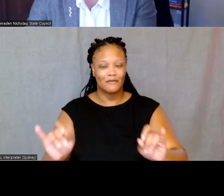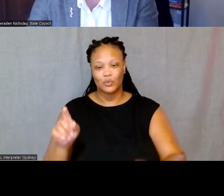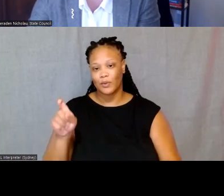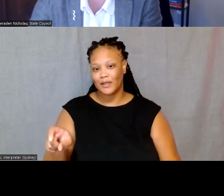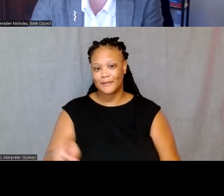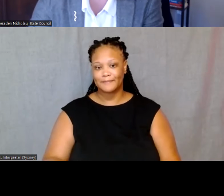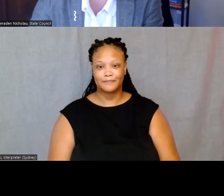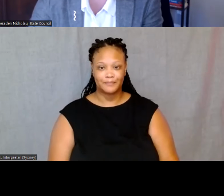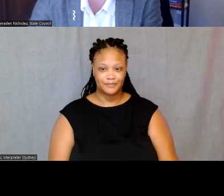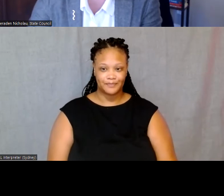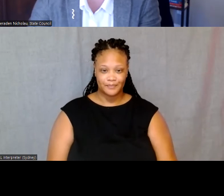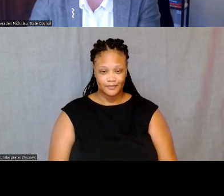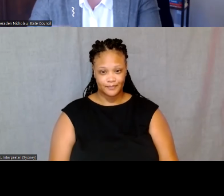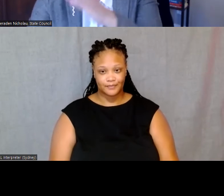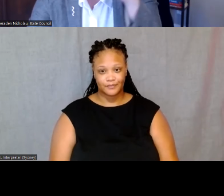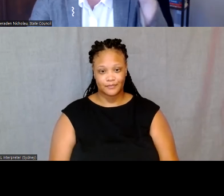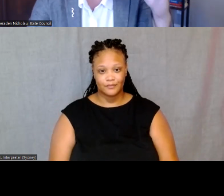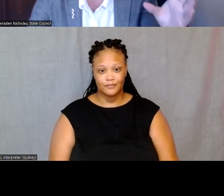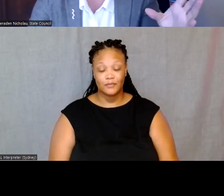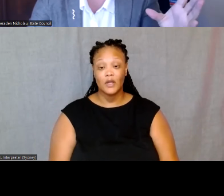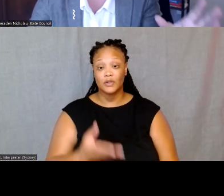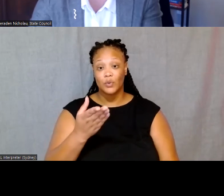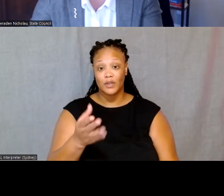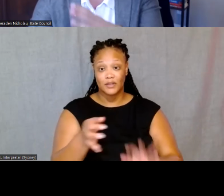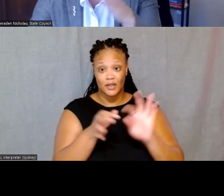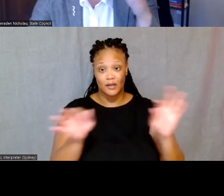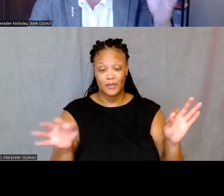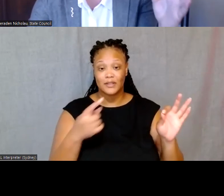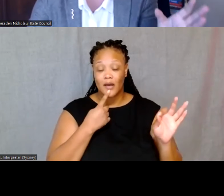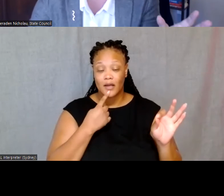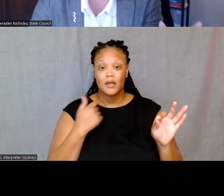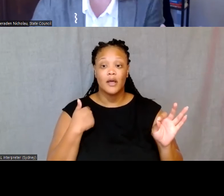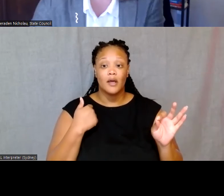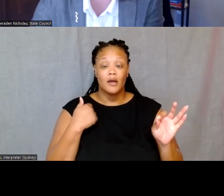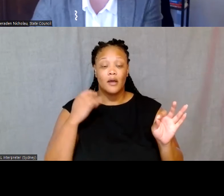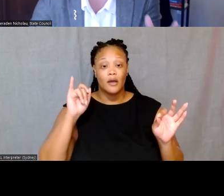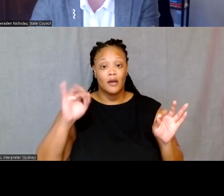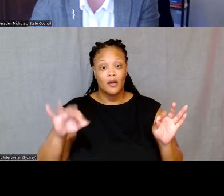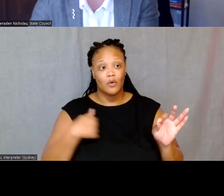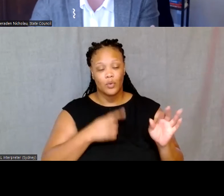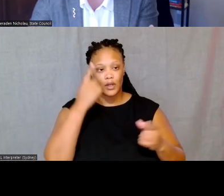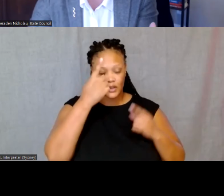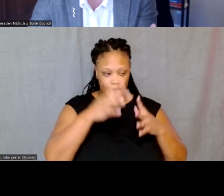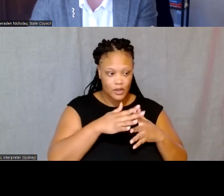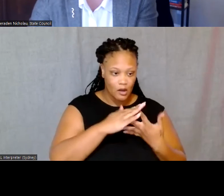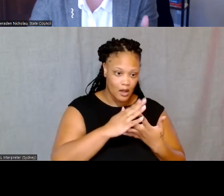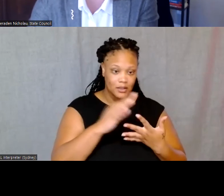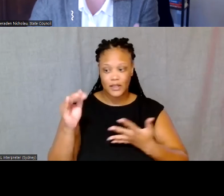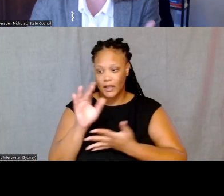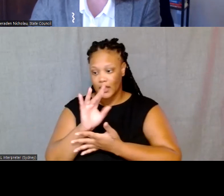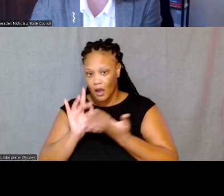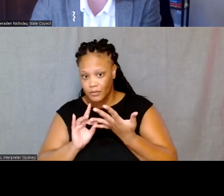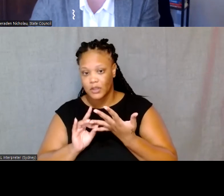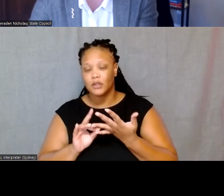our platform here, it's saying that if we consider the context and we consider the options, it's super important that